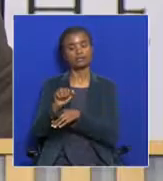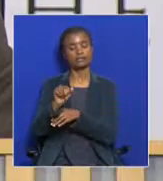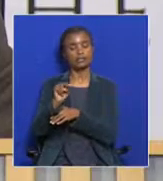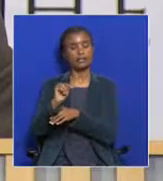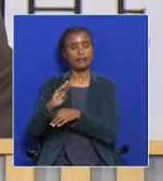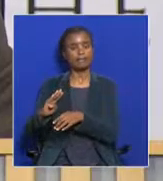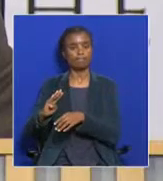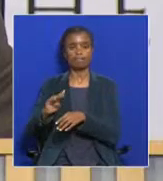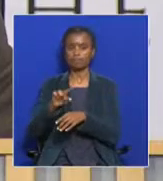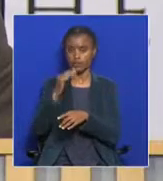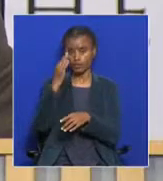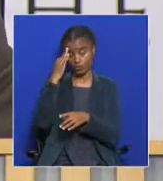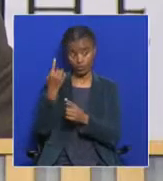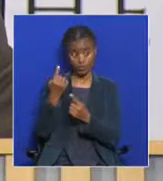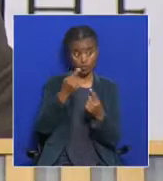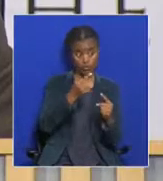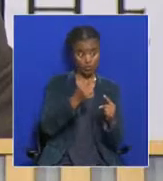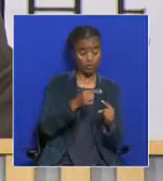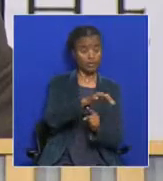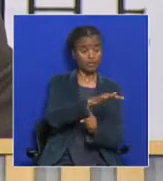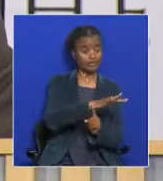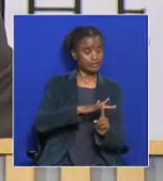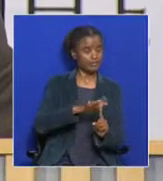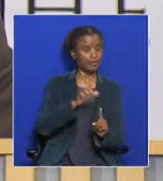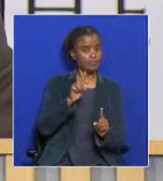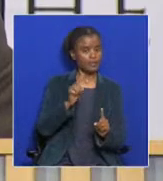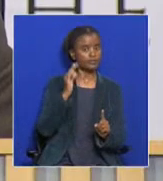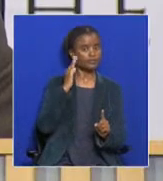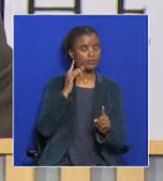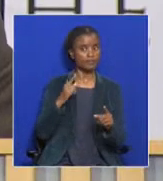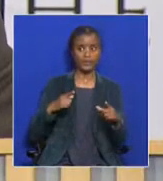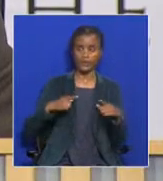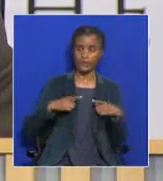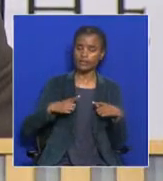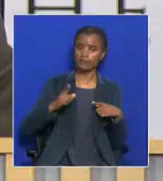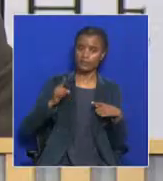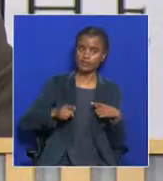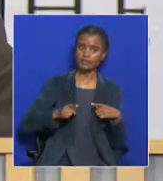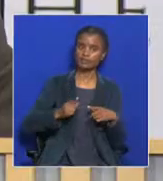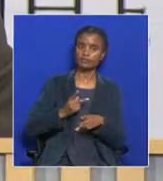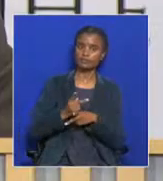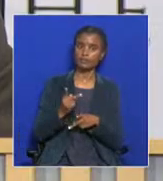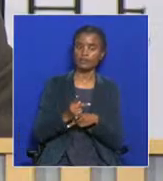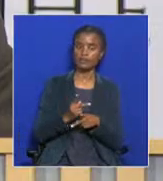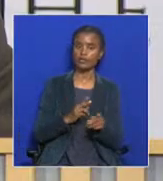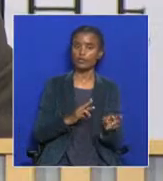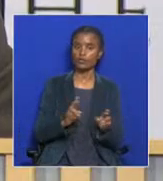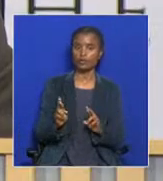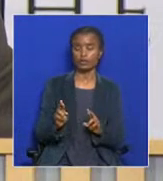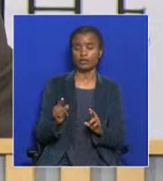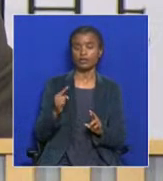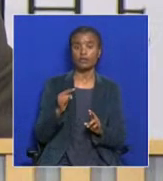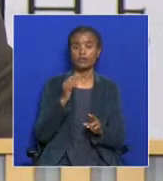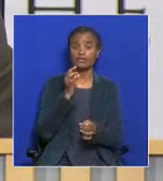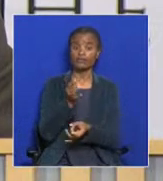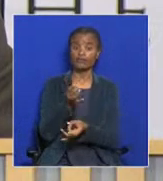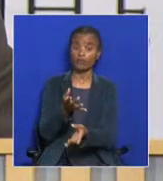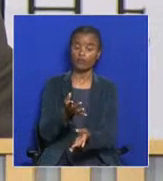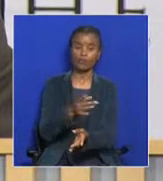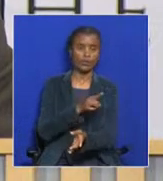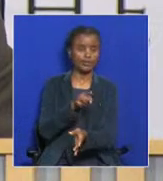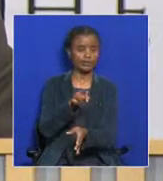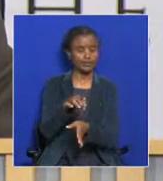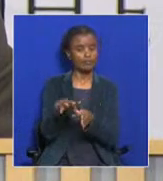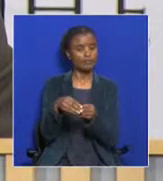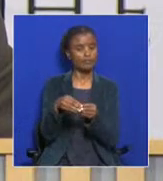prepared for that scene. So I did not see fit to tell him, because he was a SANEP member. That's a core function